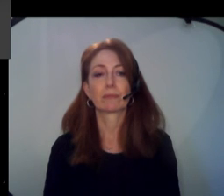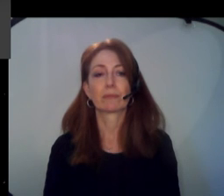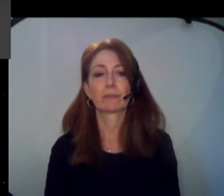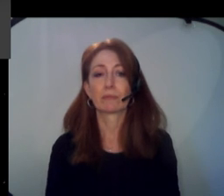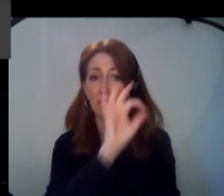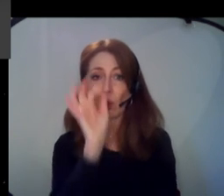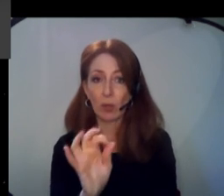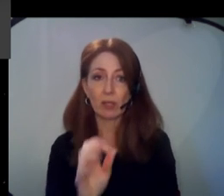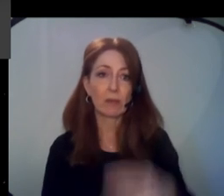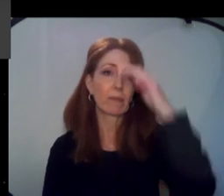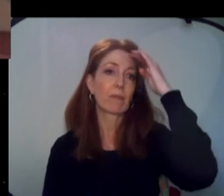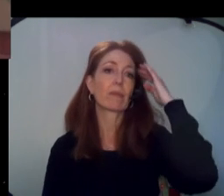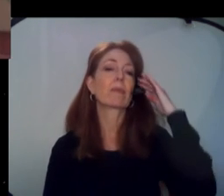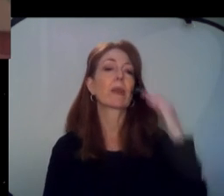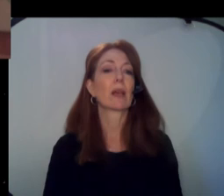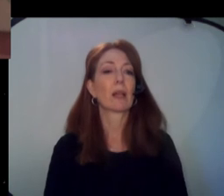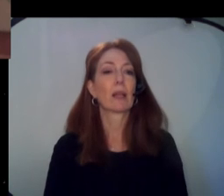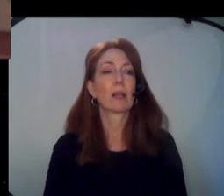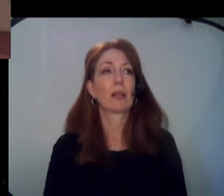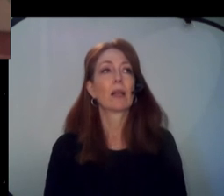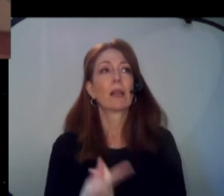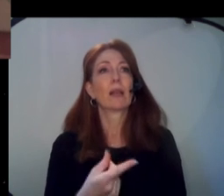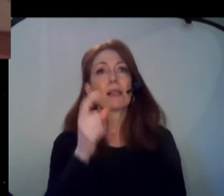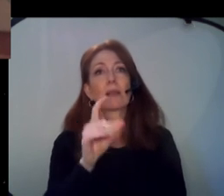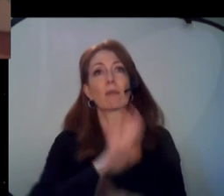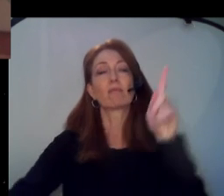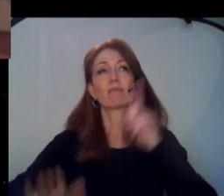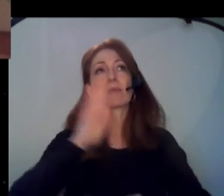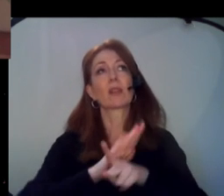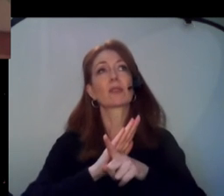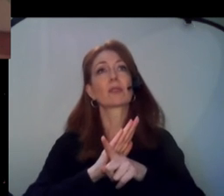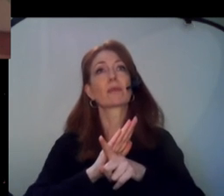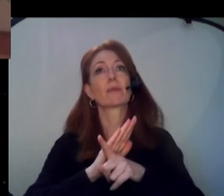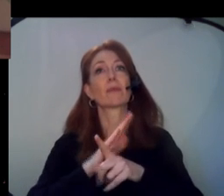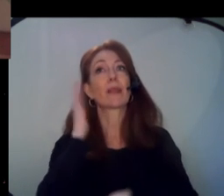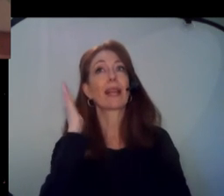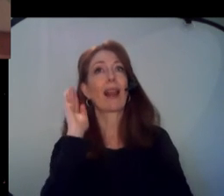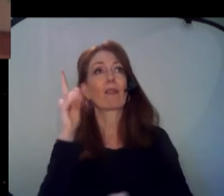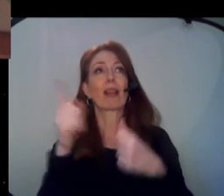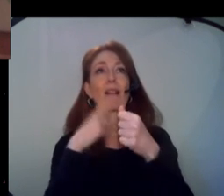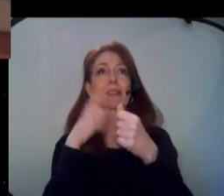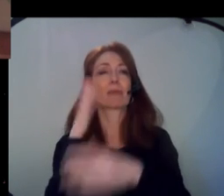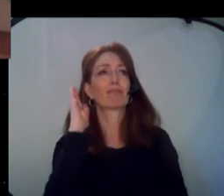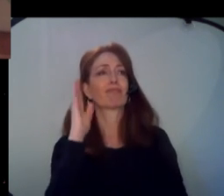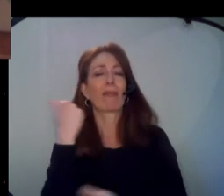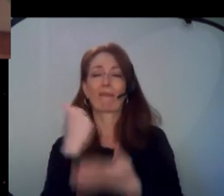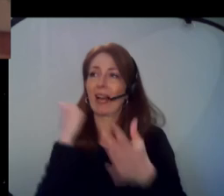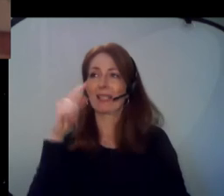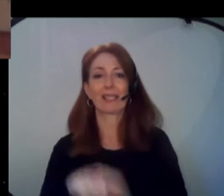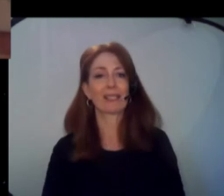queued up. Oh, someone managed to see the National Gallery's Artemisia exhibition, which good on you. And such a shame